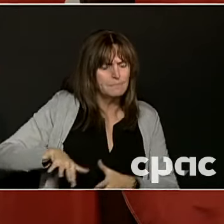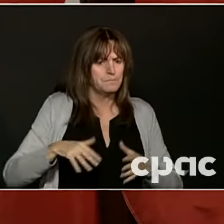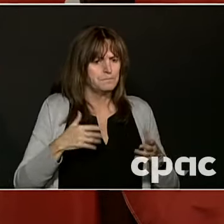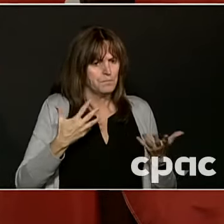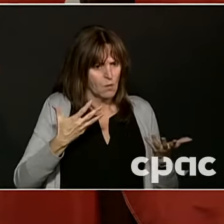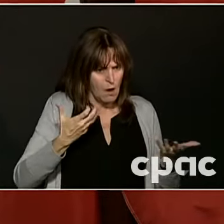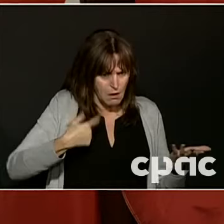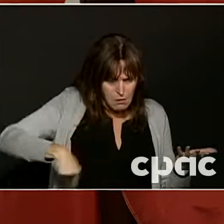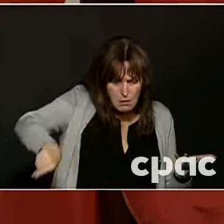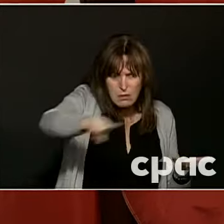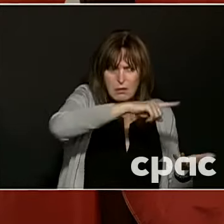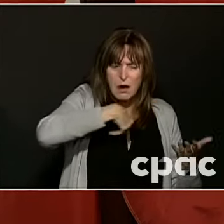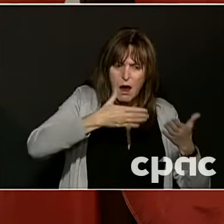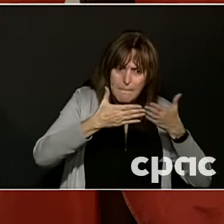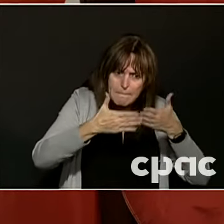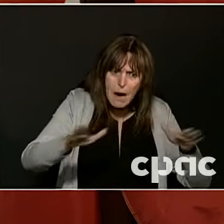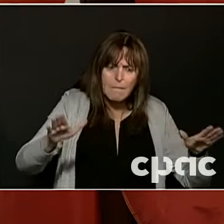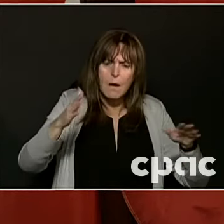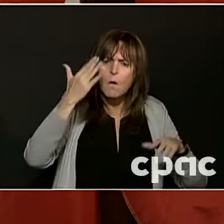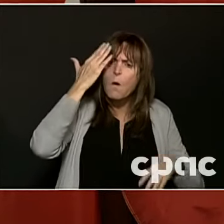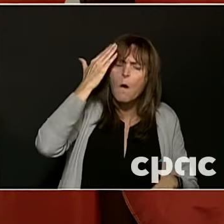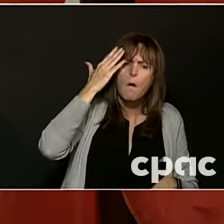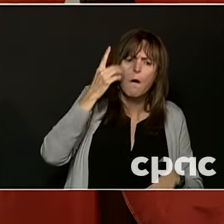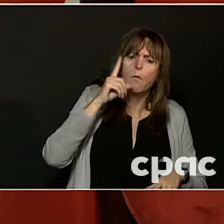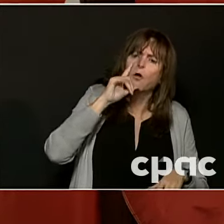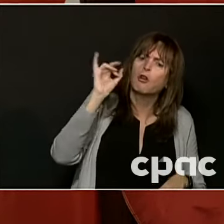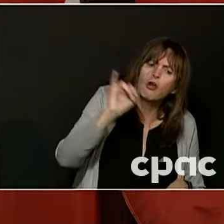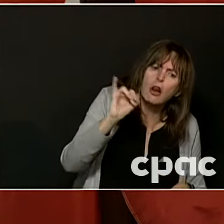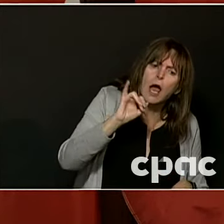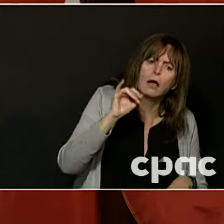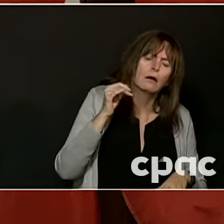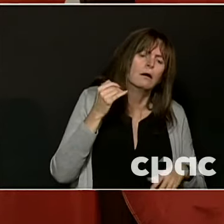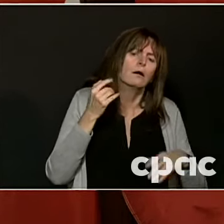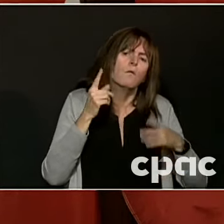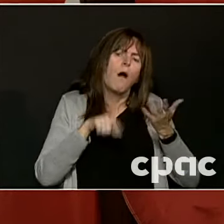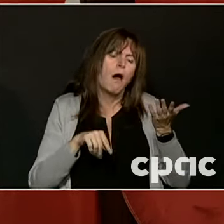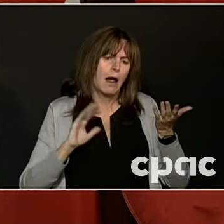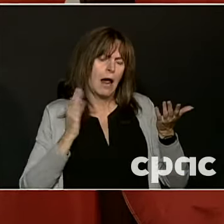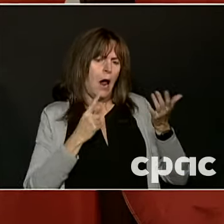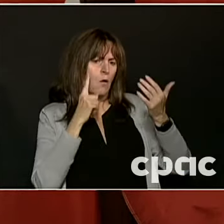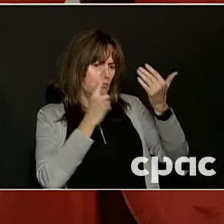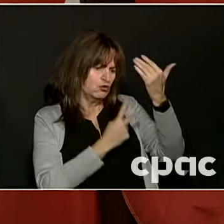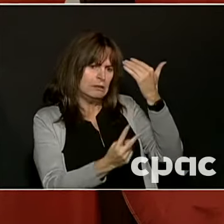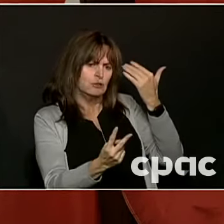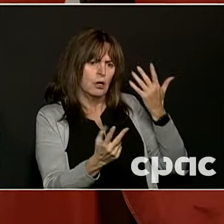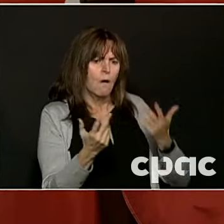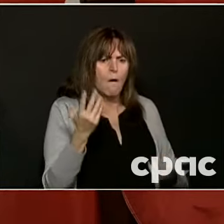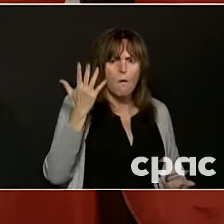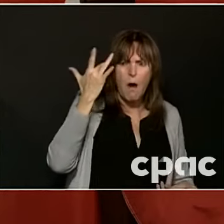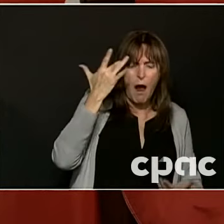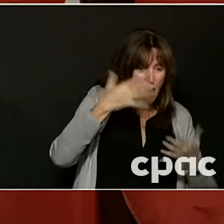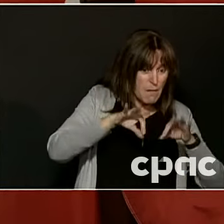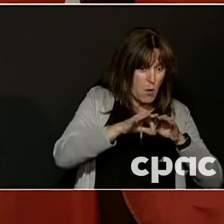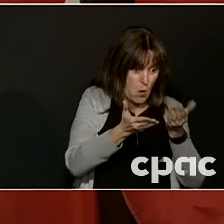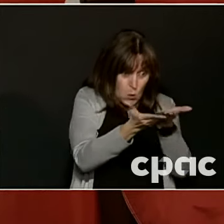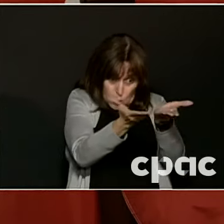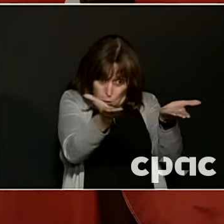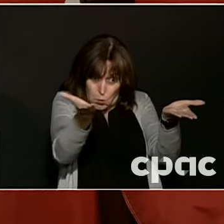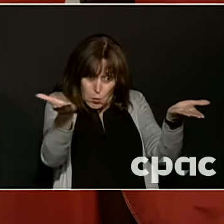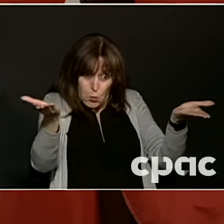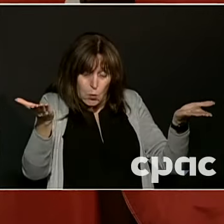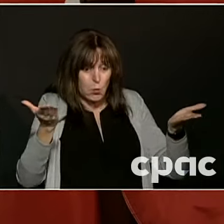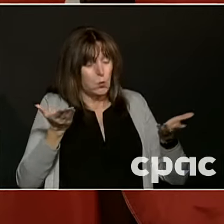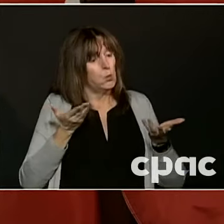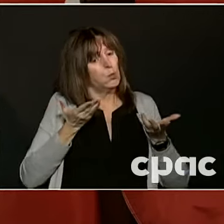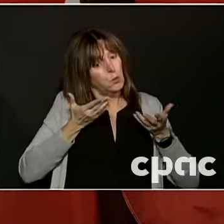what does it look like and what are we projecting towards, and why is it important even more now to do what we need to do to bring it down.